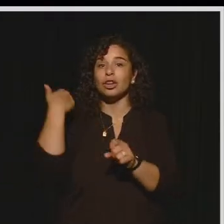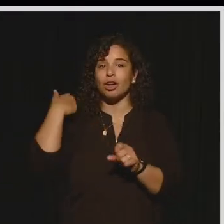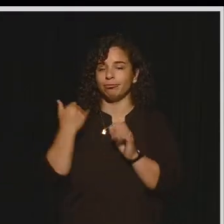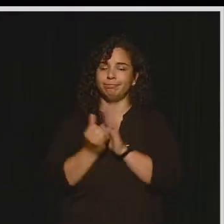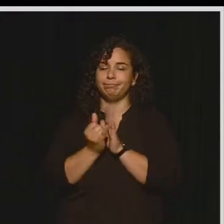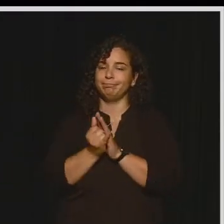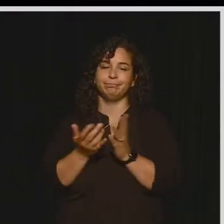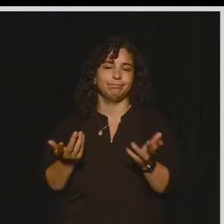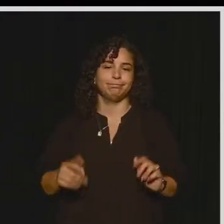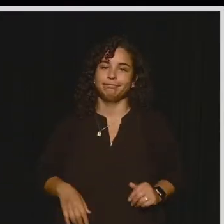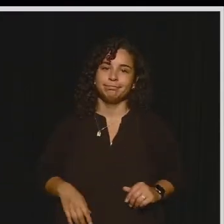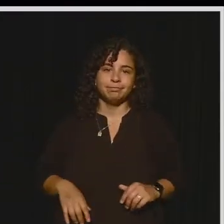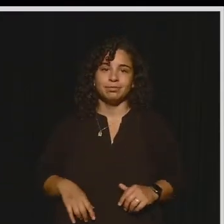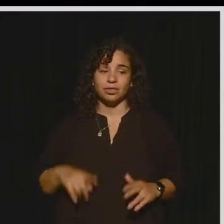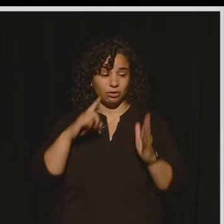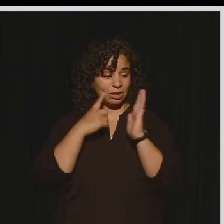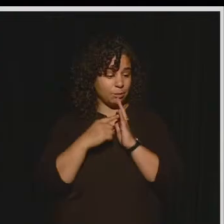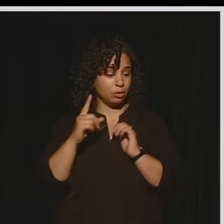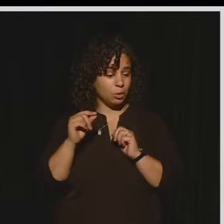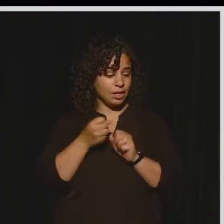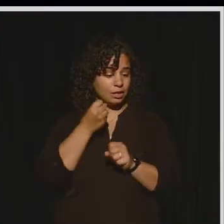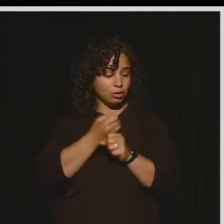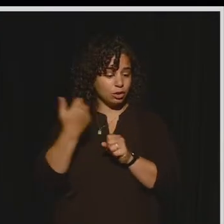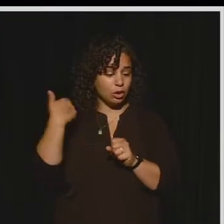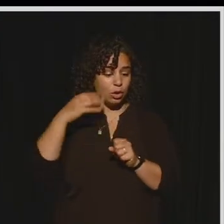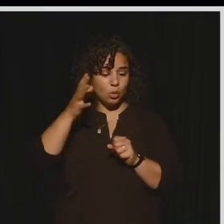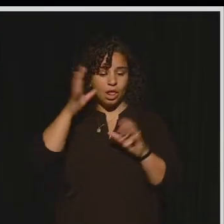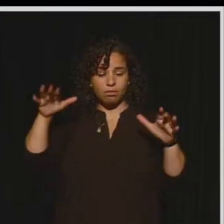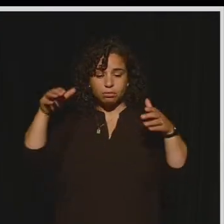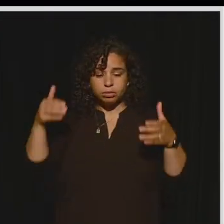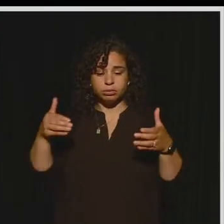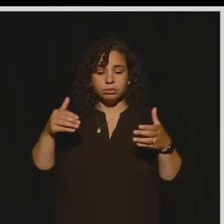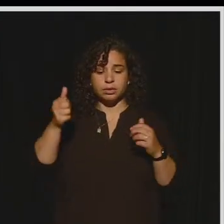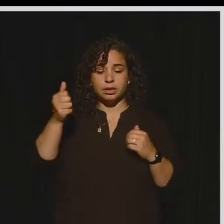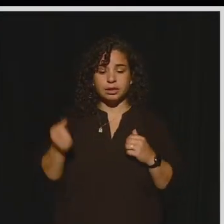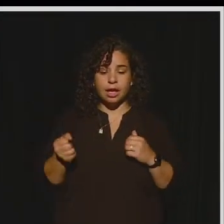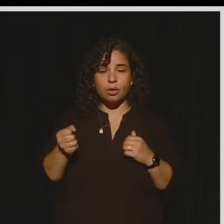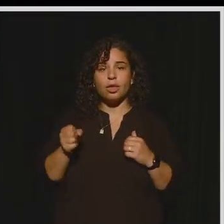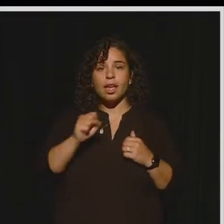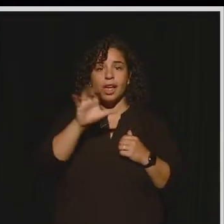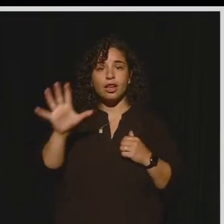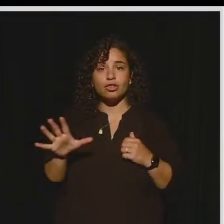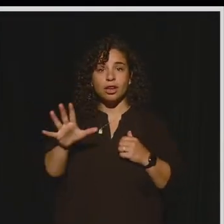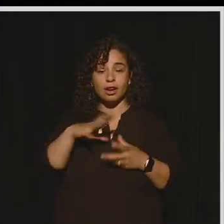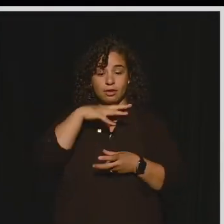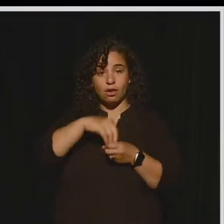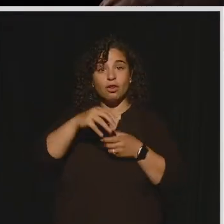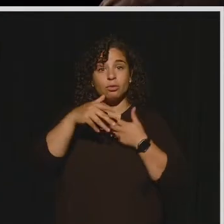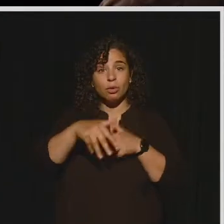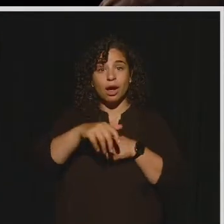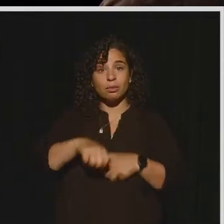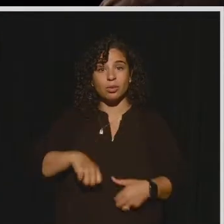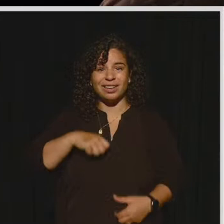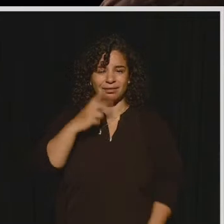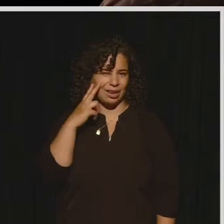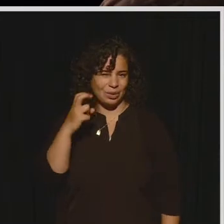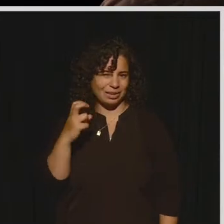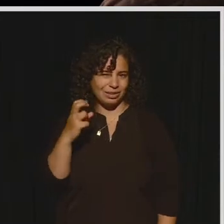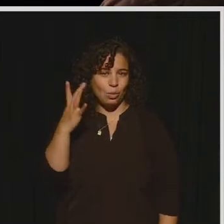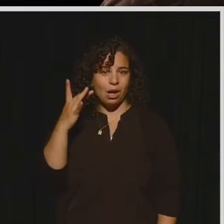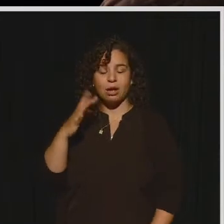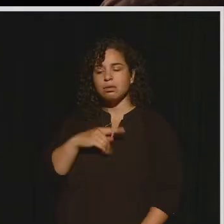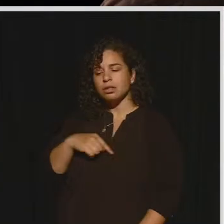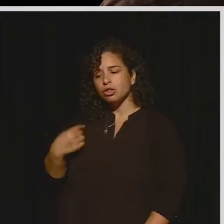I don't even know if 20 years ago you would have found a South Asian walking in the Pride Parade, because of the communities were very closed at that